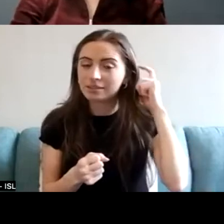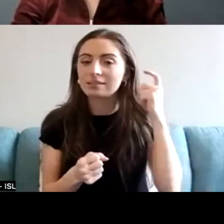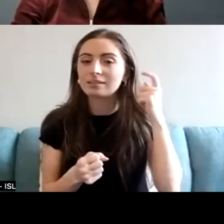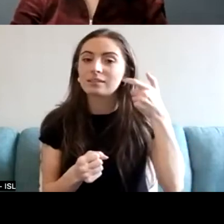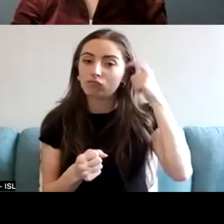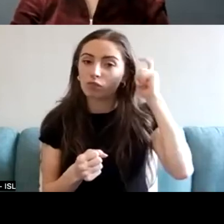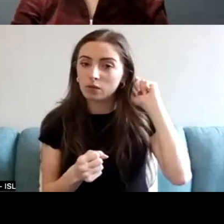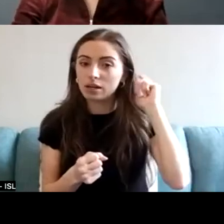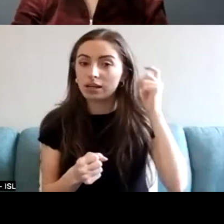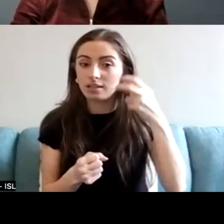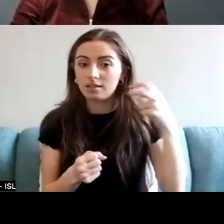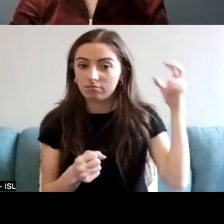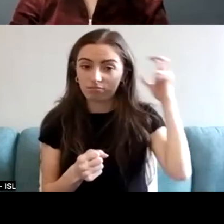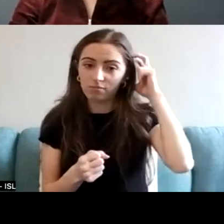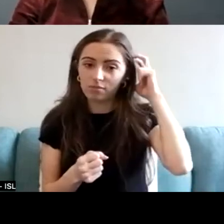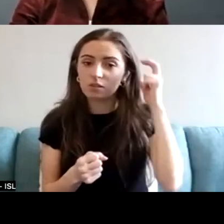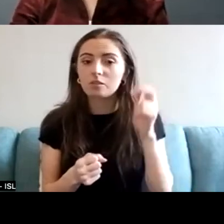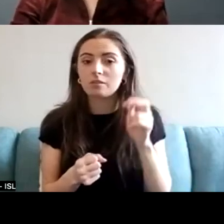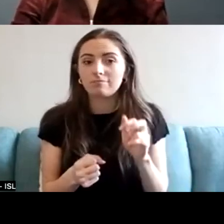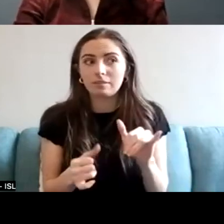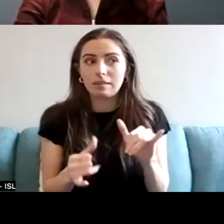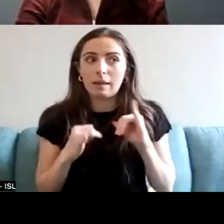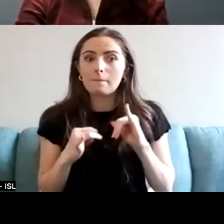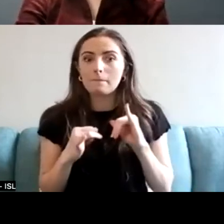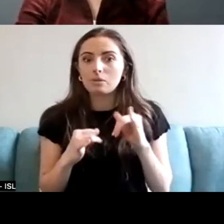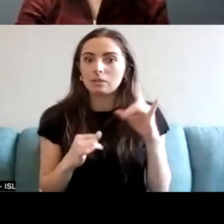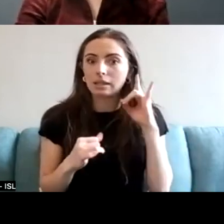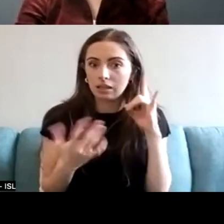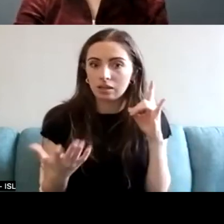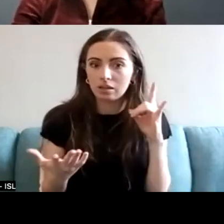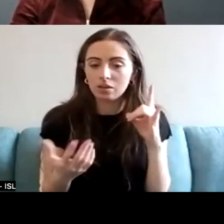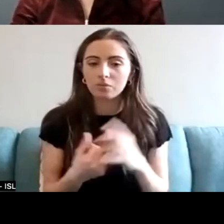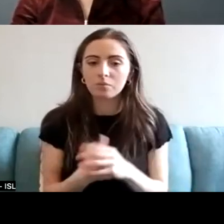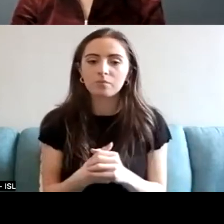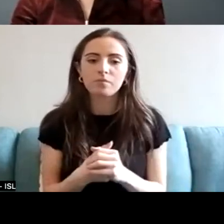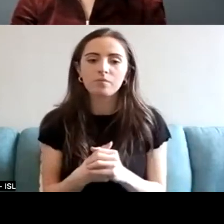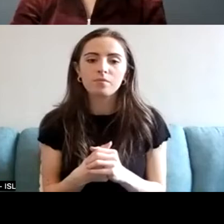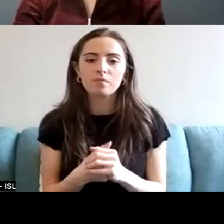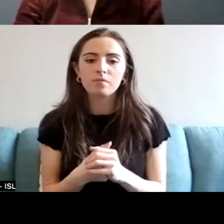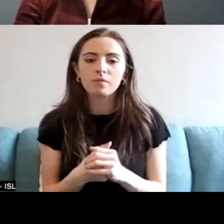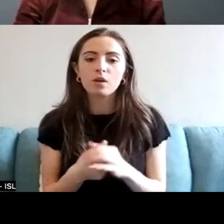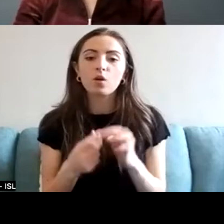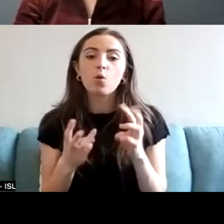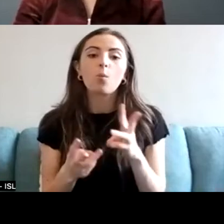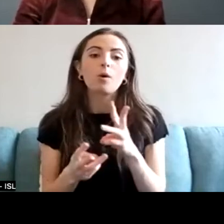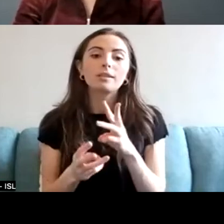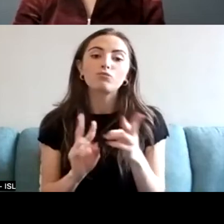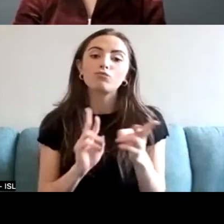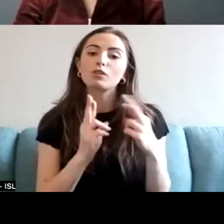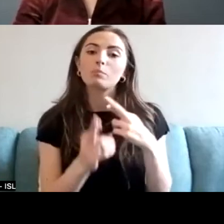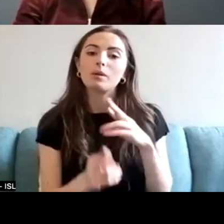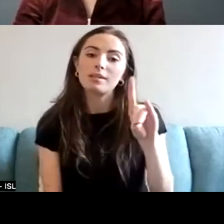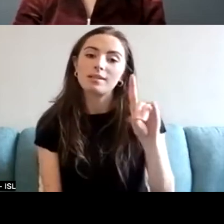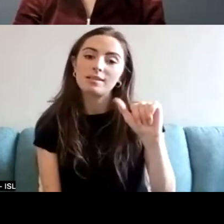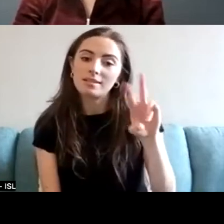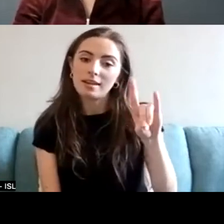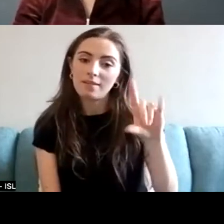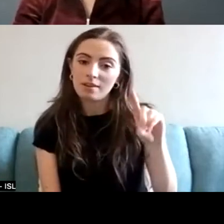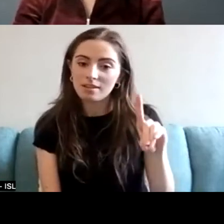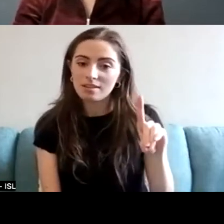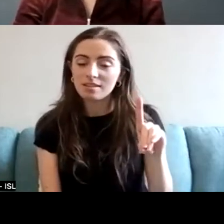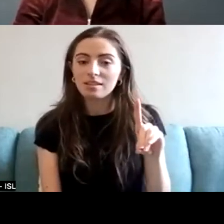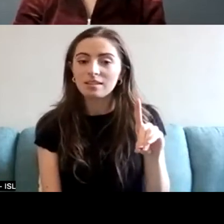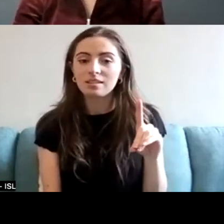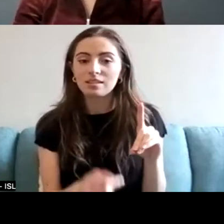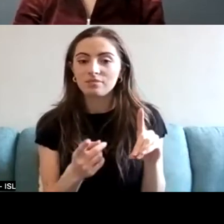So, and just before I answer your question, Claire, I just want to say to David, I'm in the business of sending press releases, and I